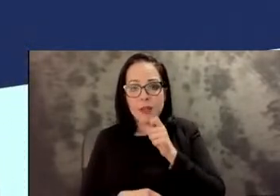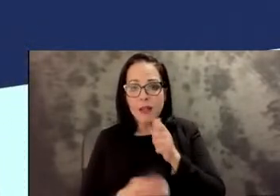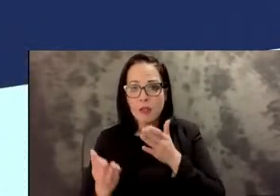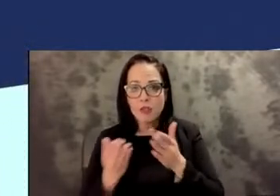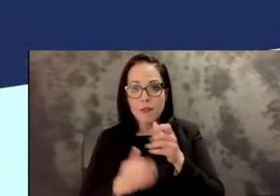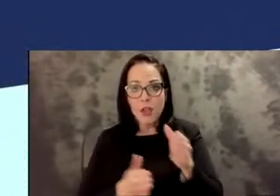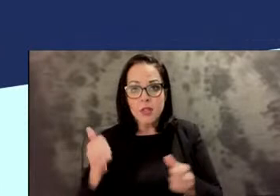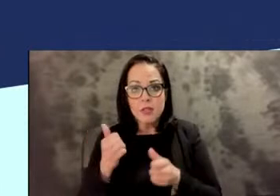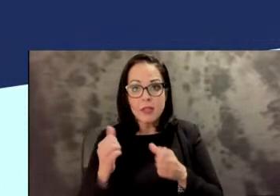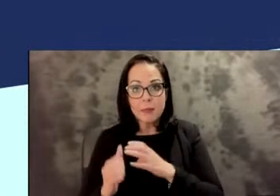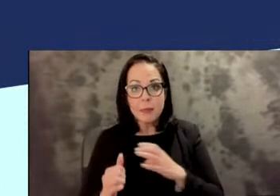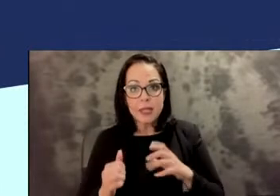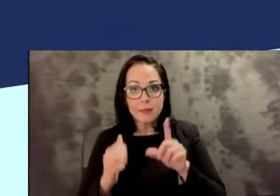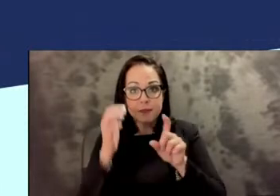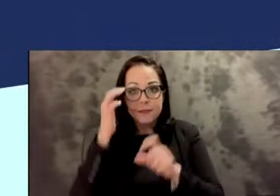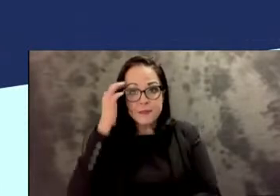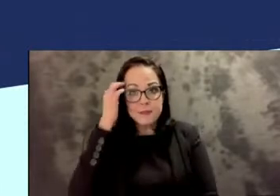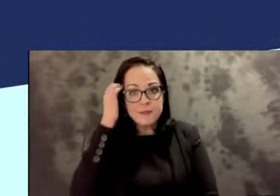subcommittee?